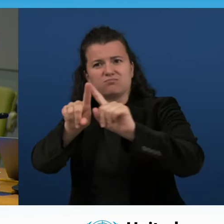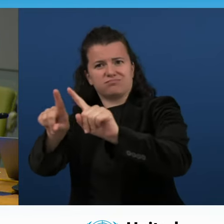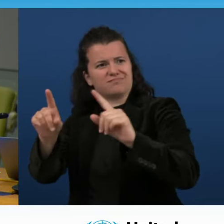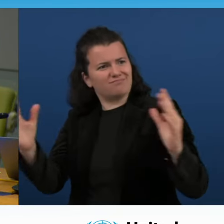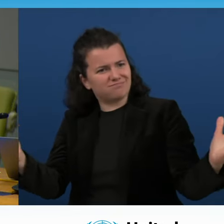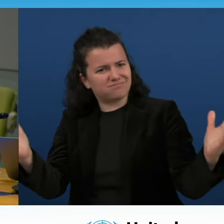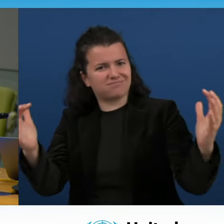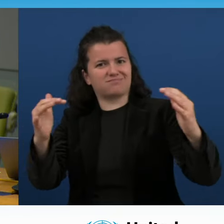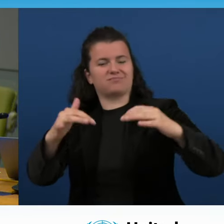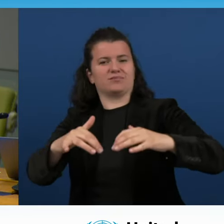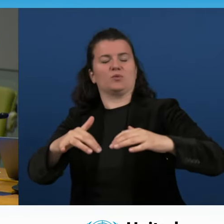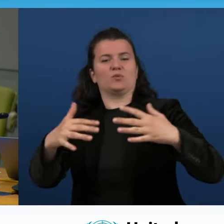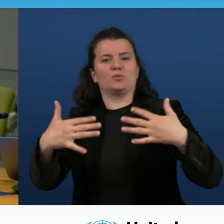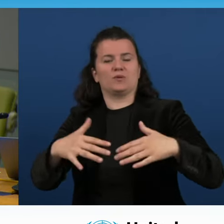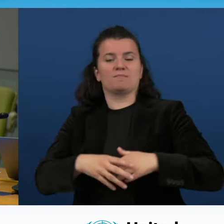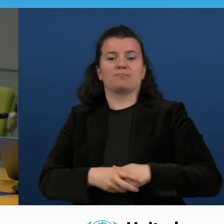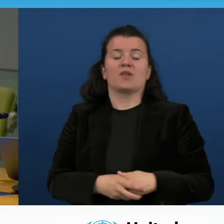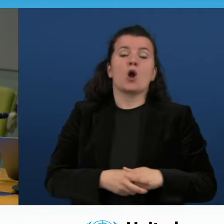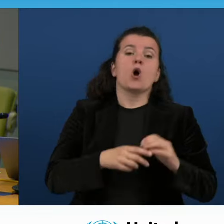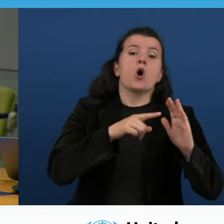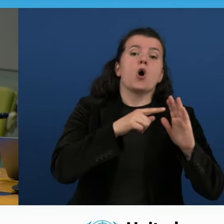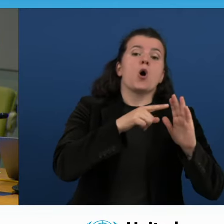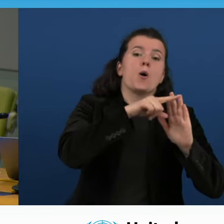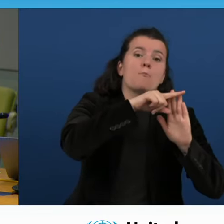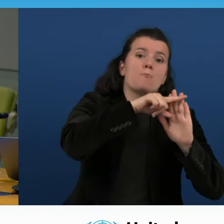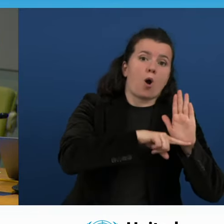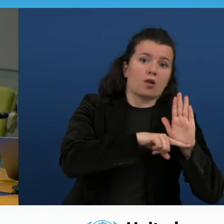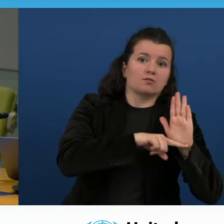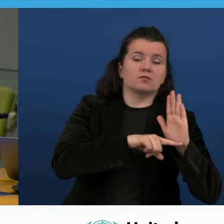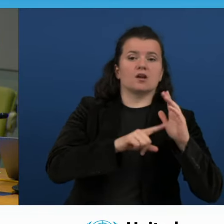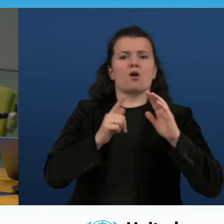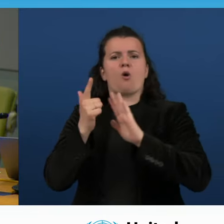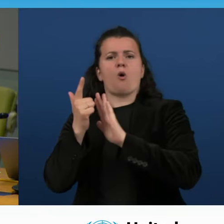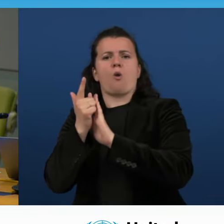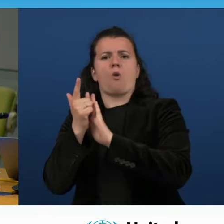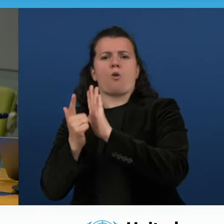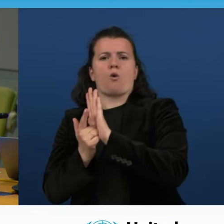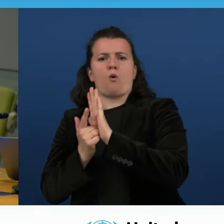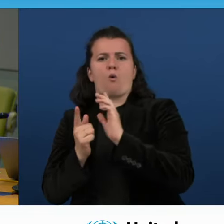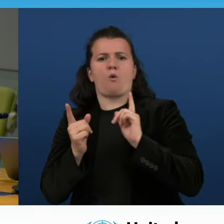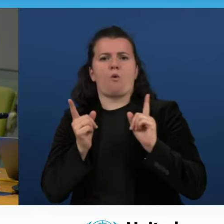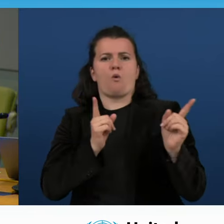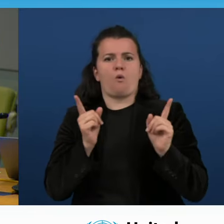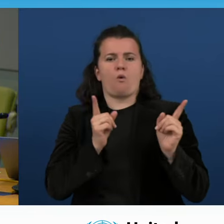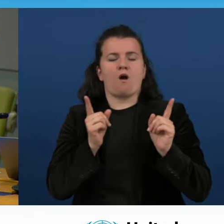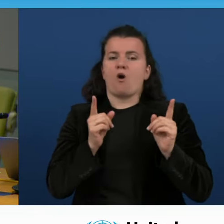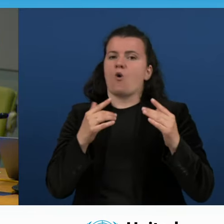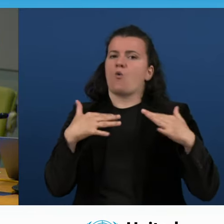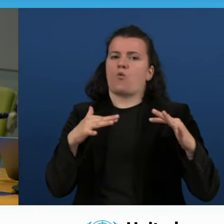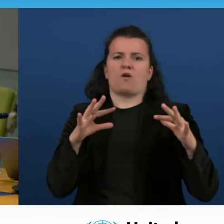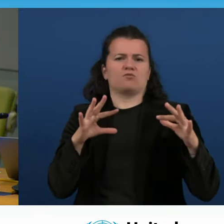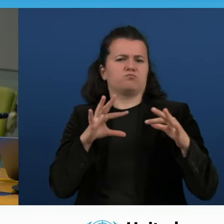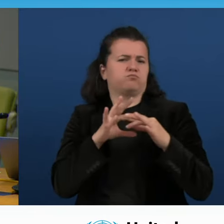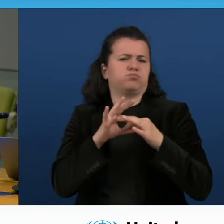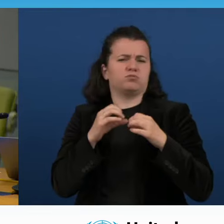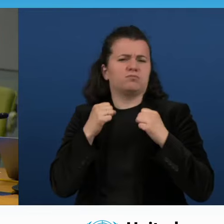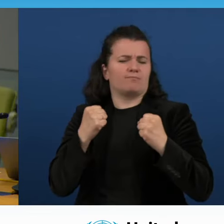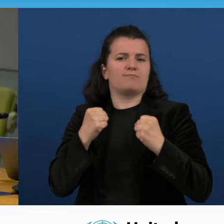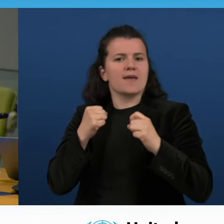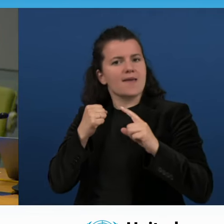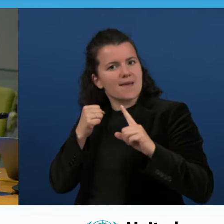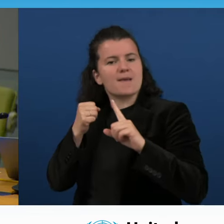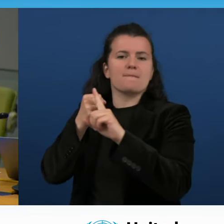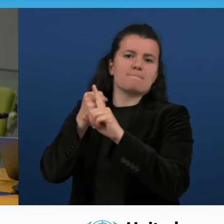law obviously play in the attainment of the sustainable development goals, because if you don't have the right policies and right